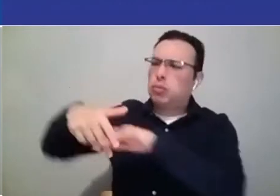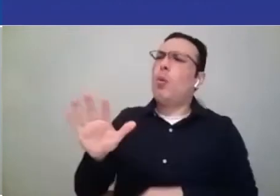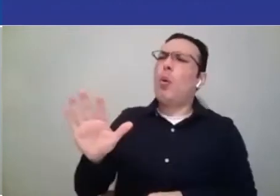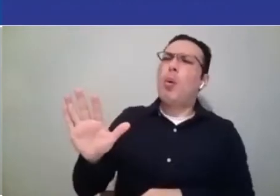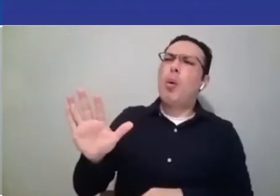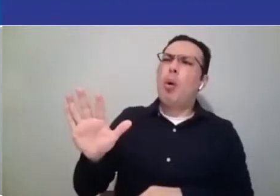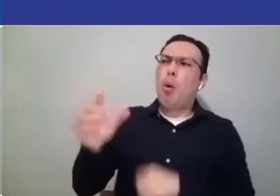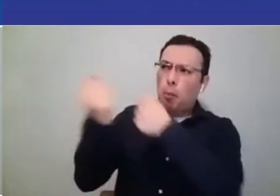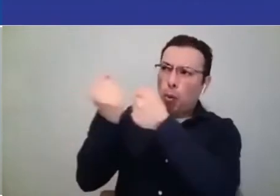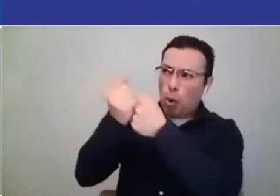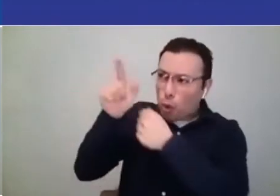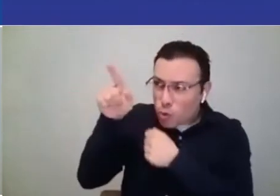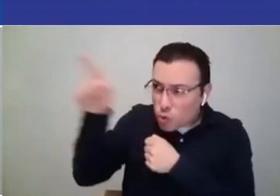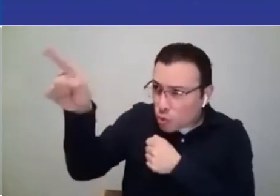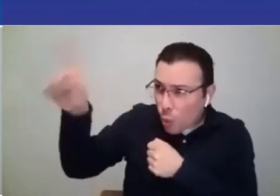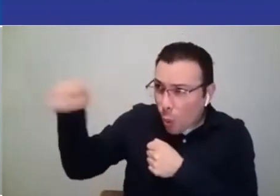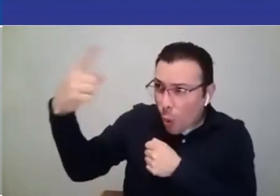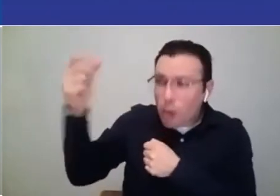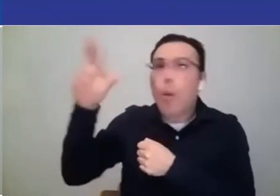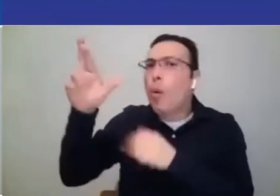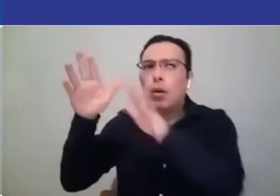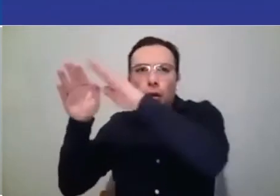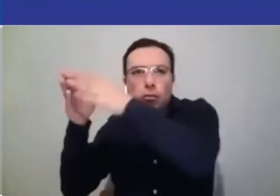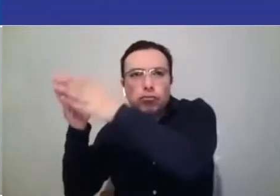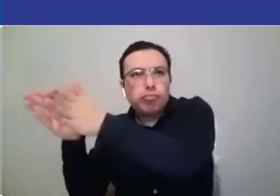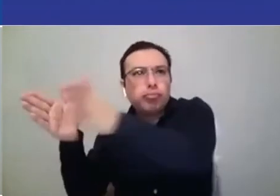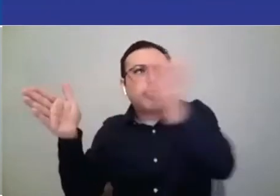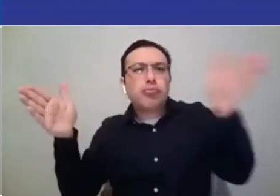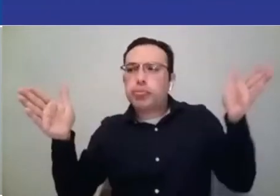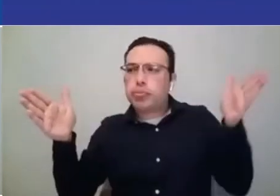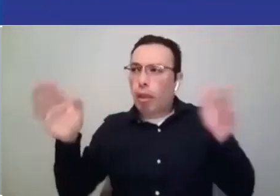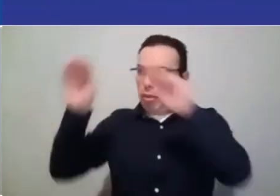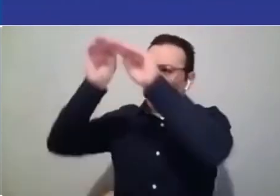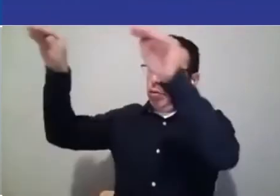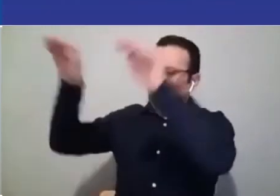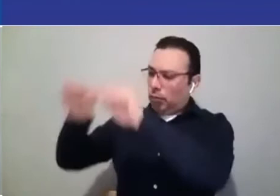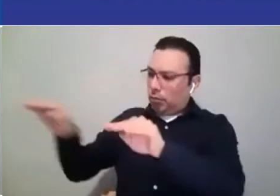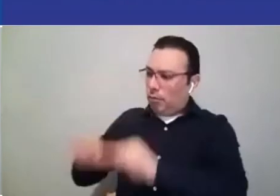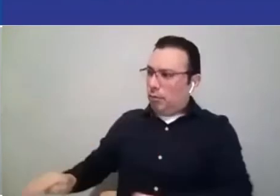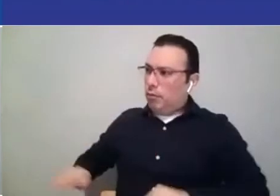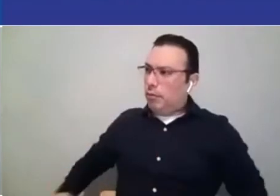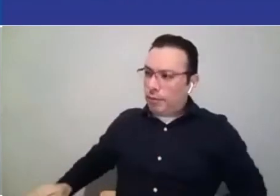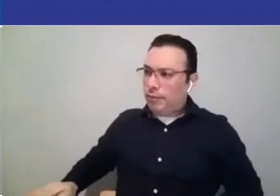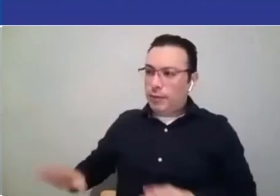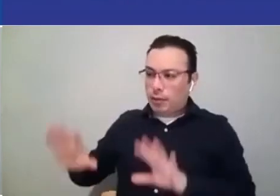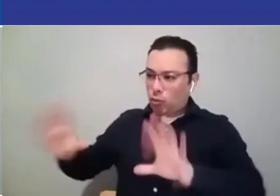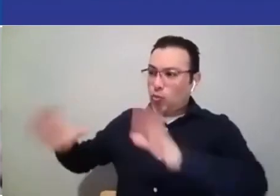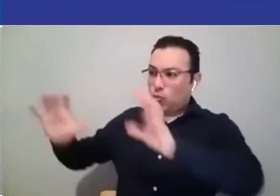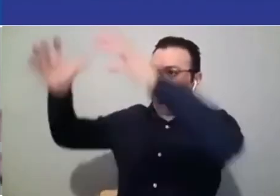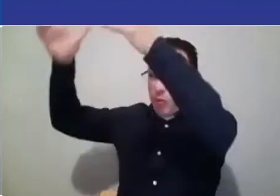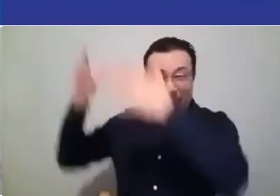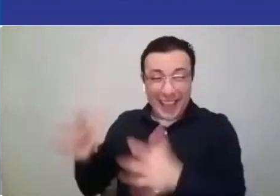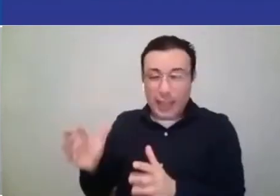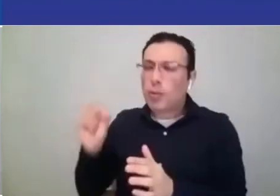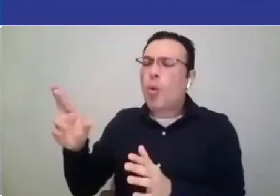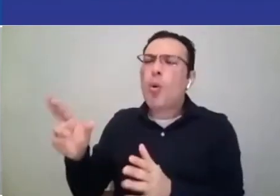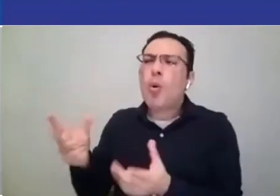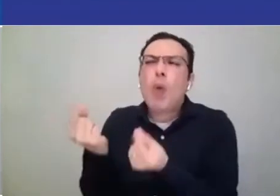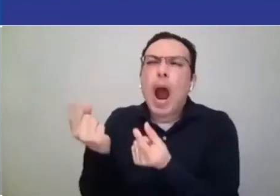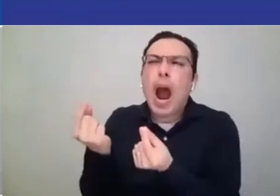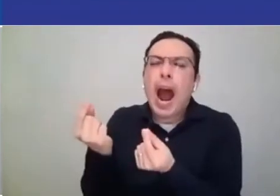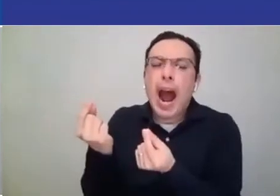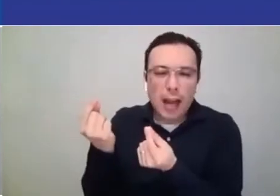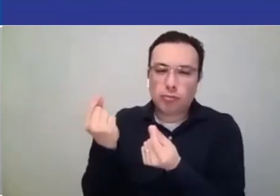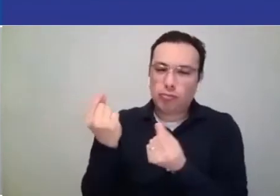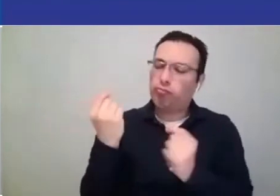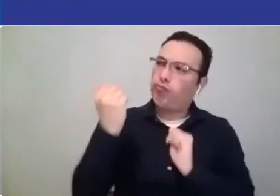land? Or are we standing up for everybody? And so, it just really has this great potential for transformation and resistance as